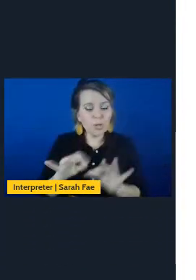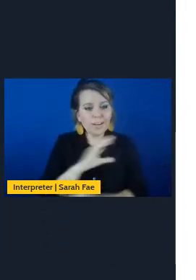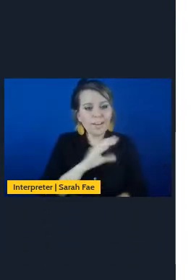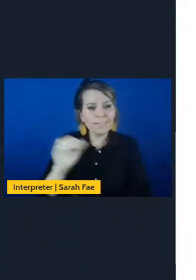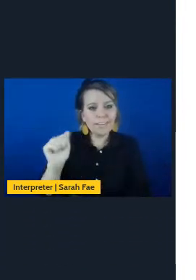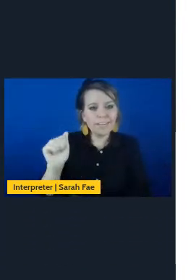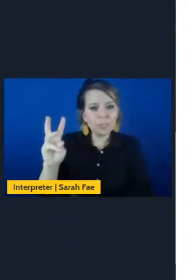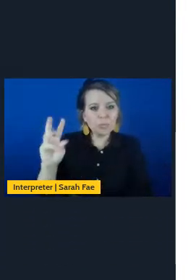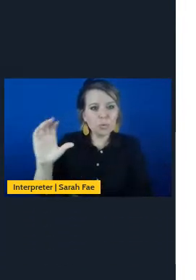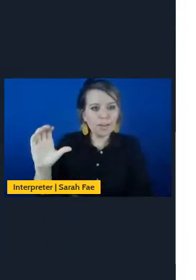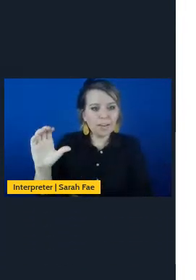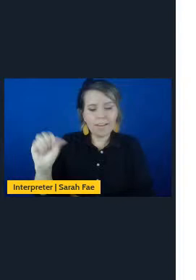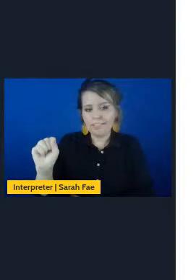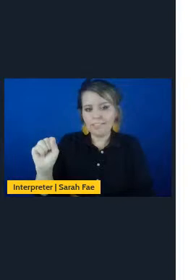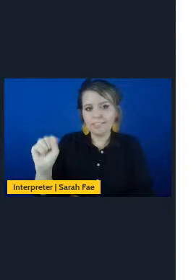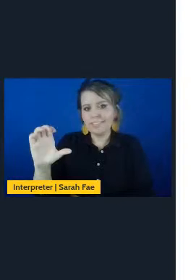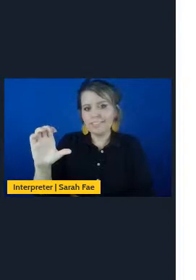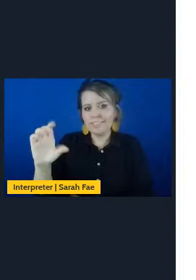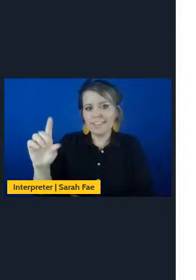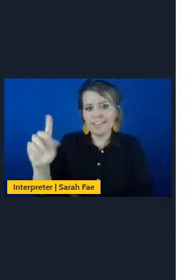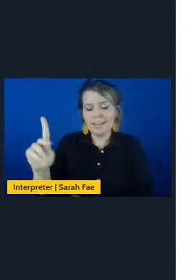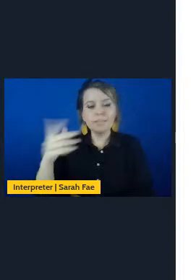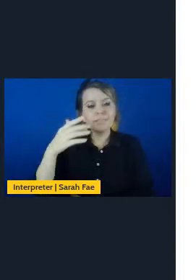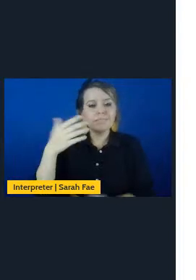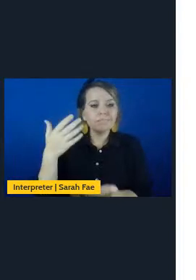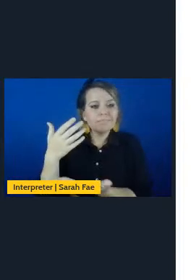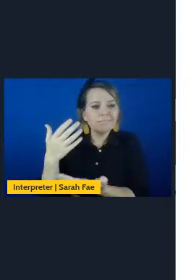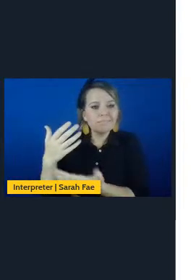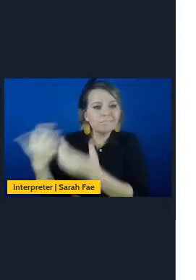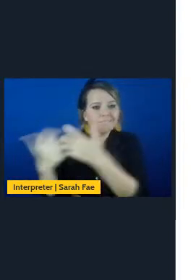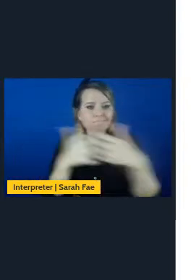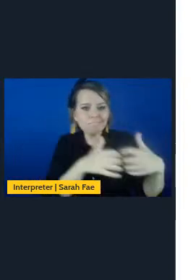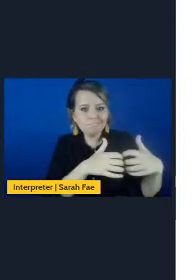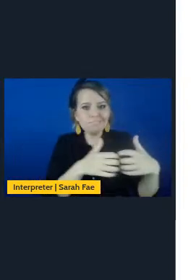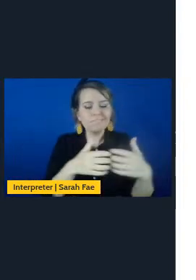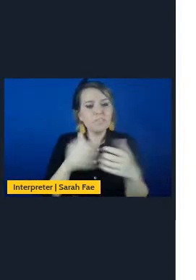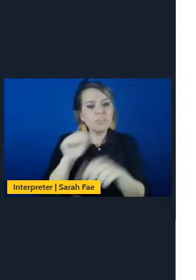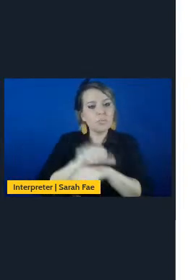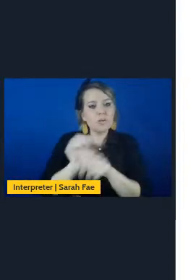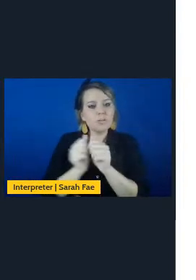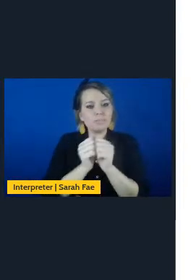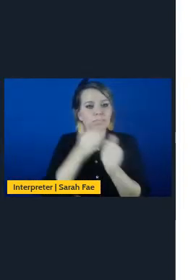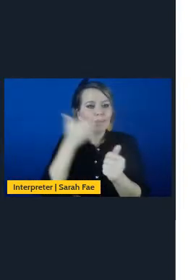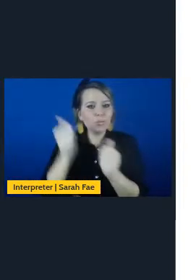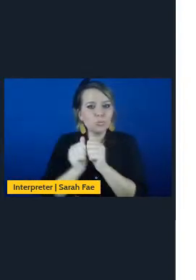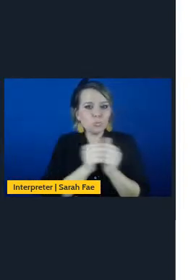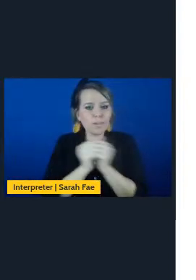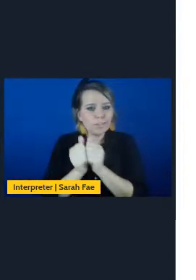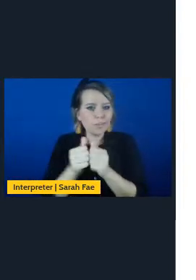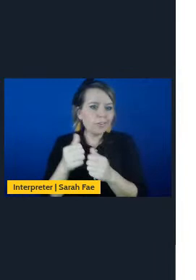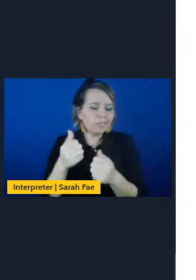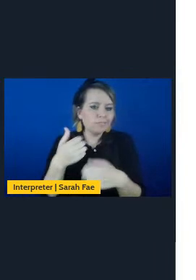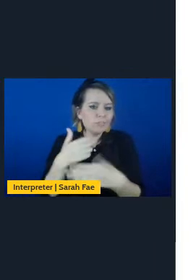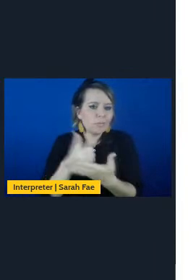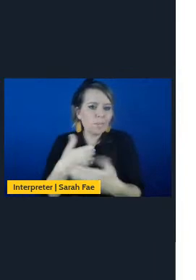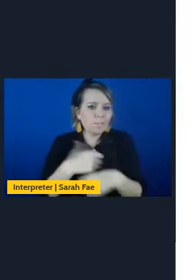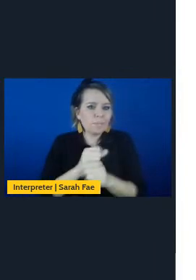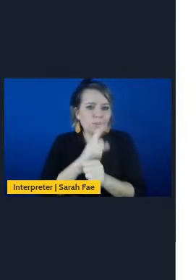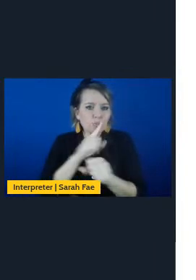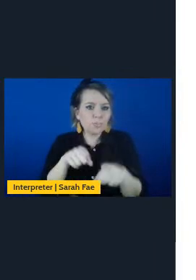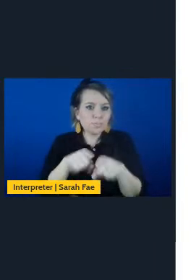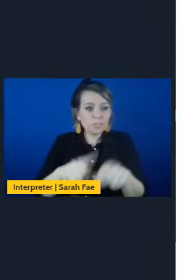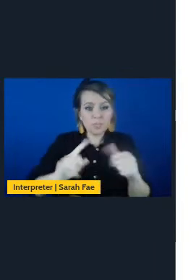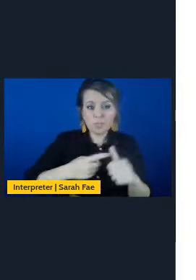model work better together to help maintain alignment between architecture and code. But first, a little